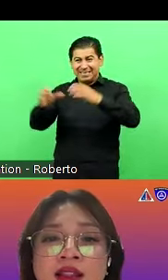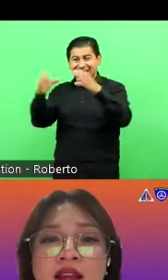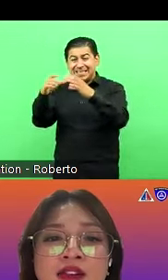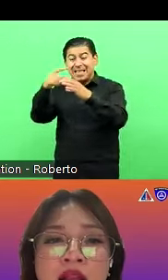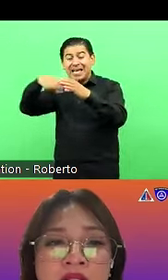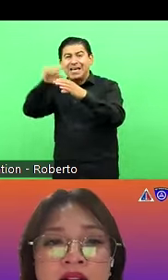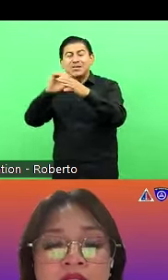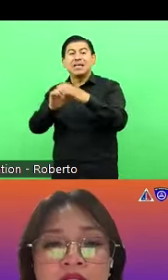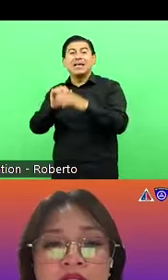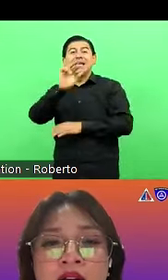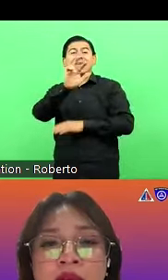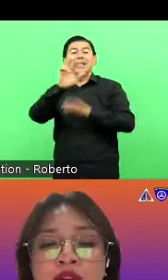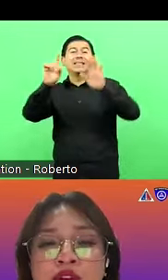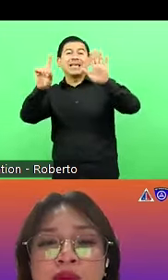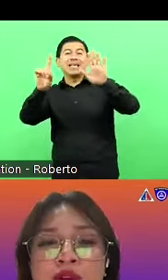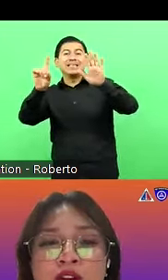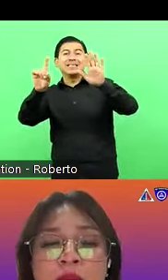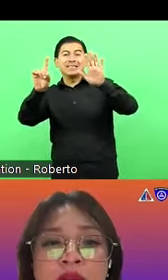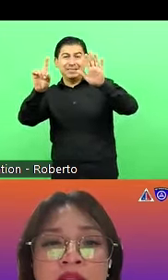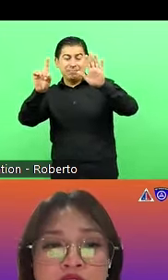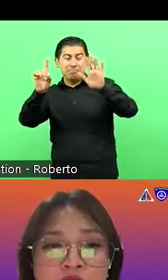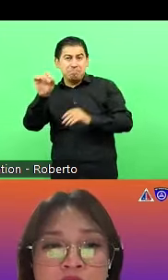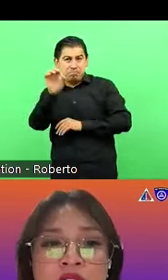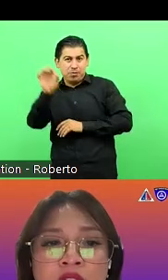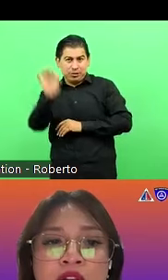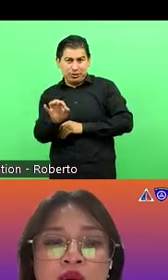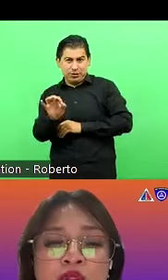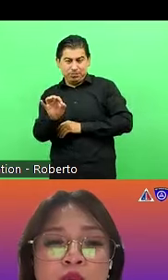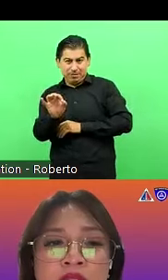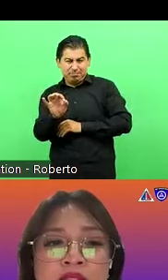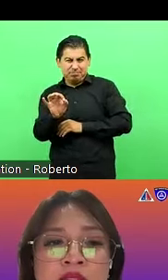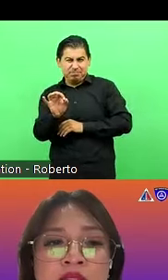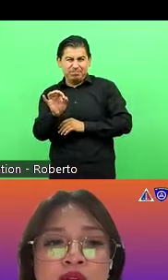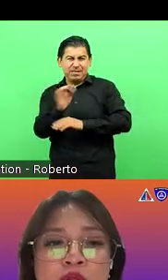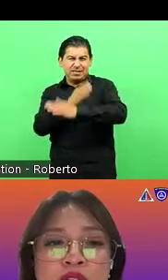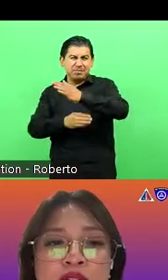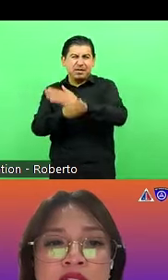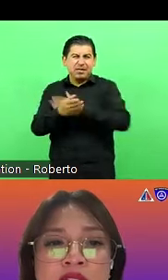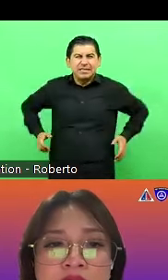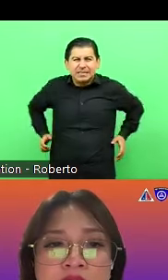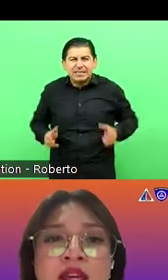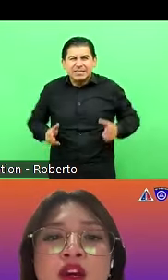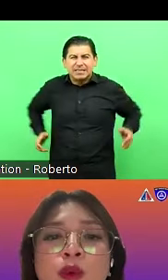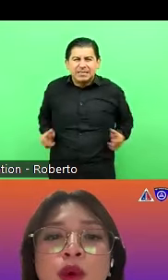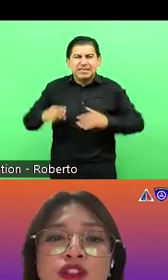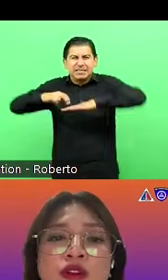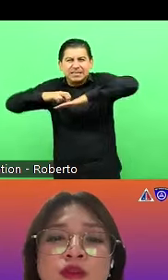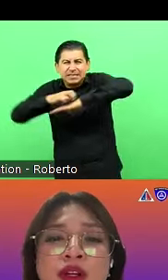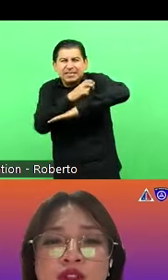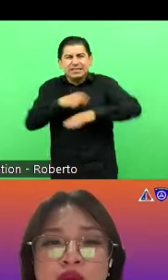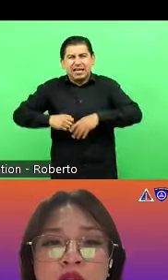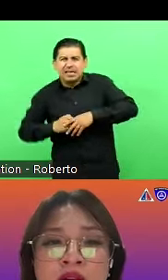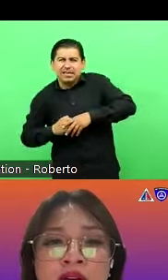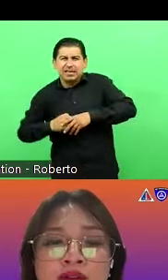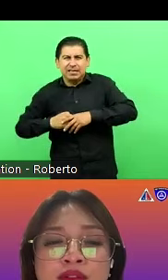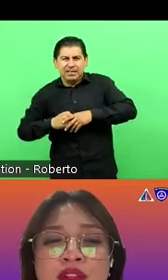second in rank in terms of population are those with psychosocial disability, which numbers